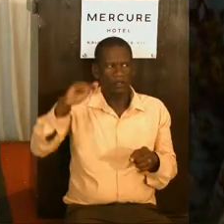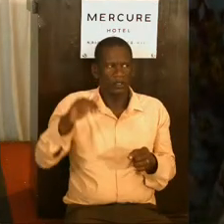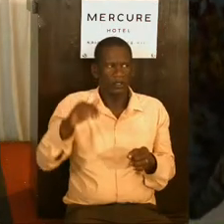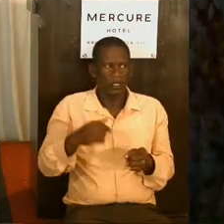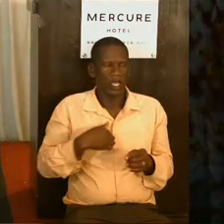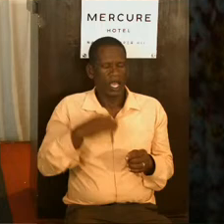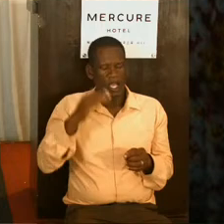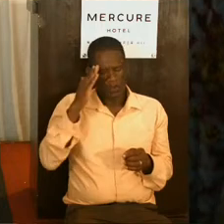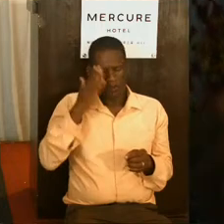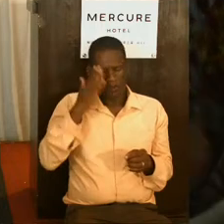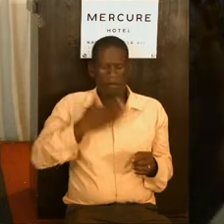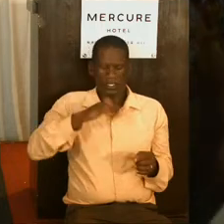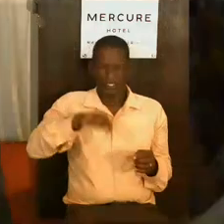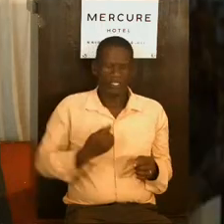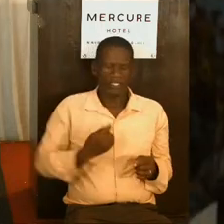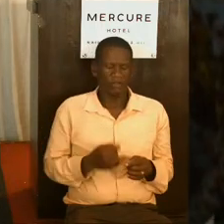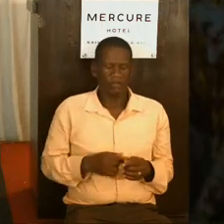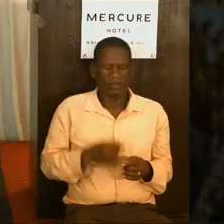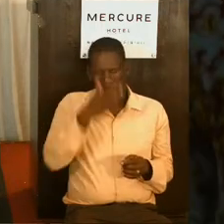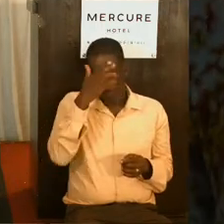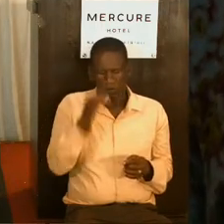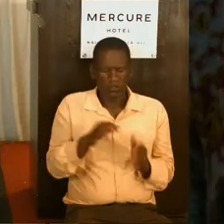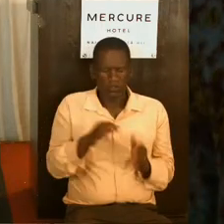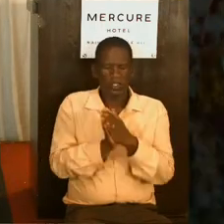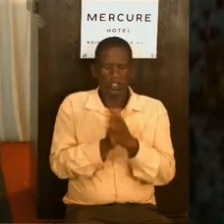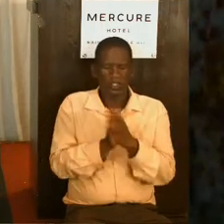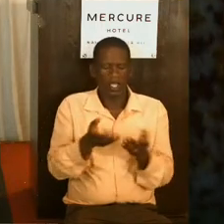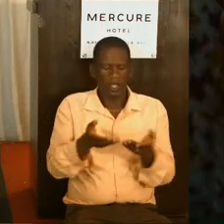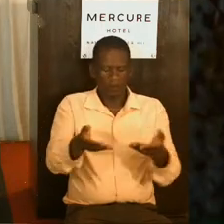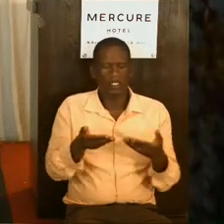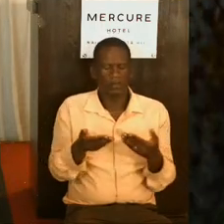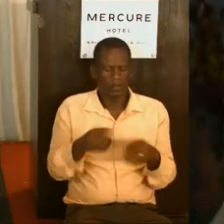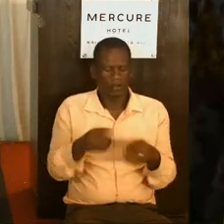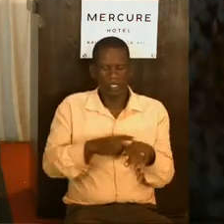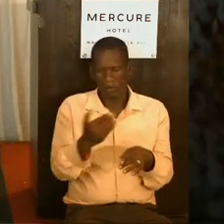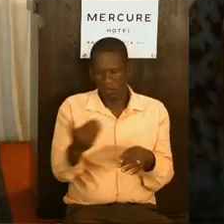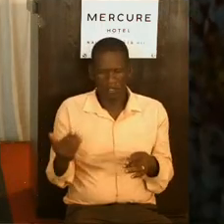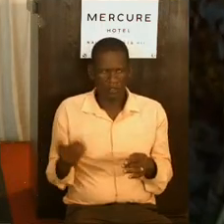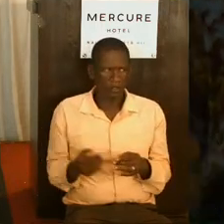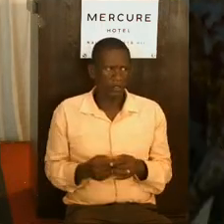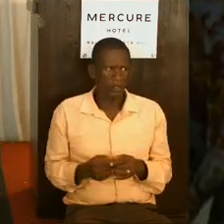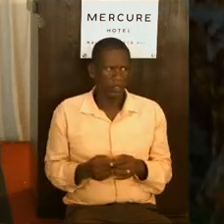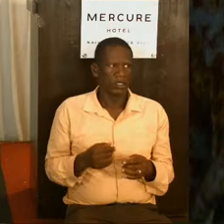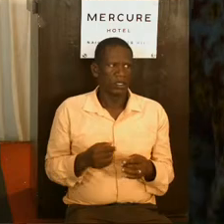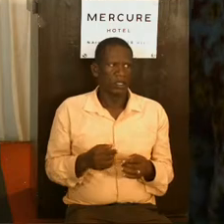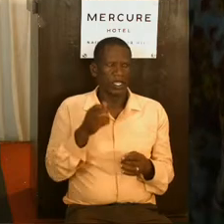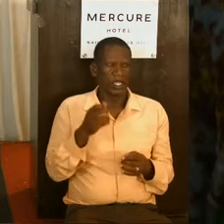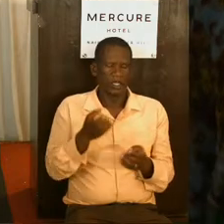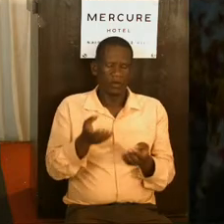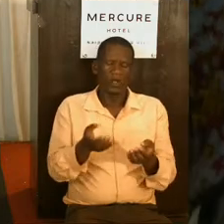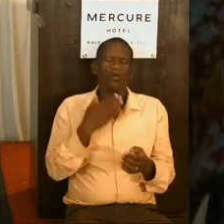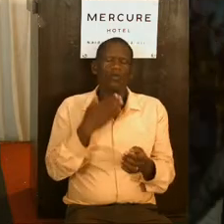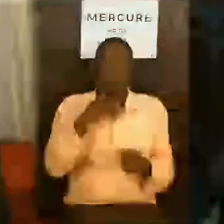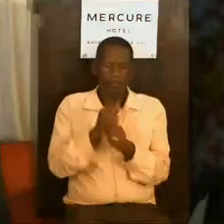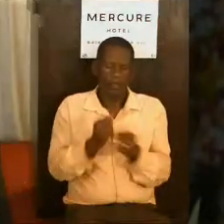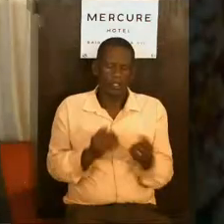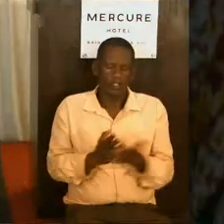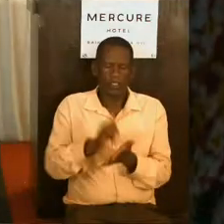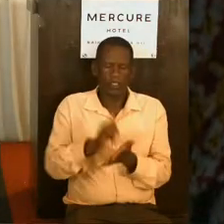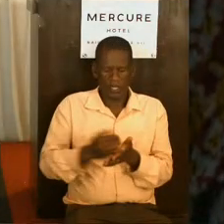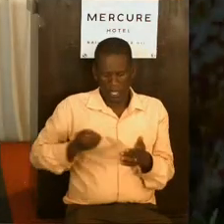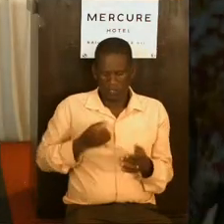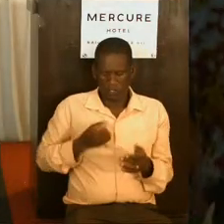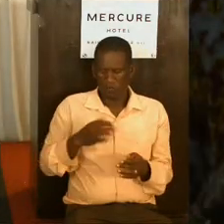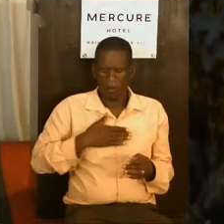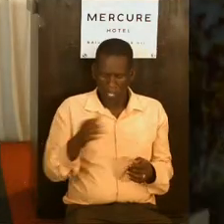I knew myself because of the stories and I was supposed to ensure that regards my